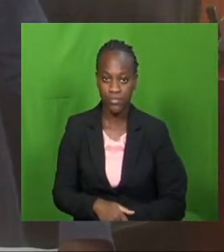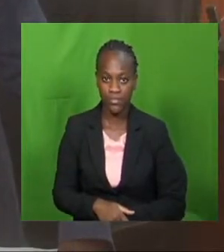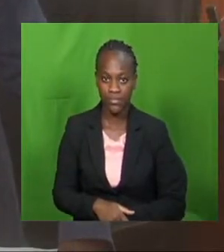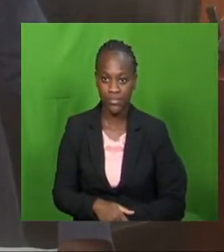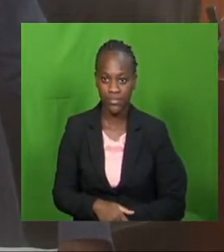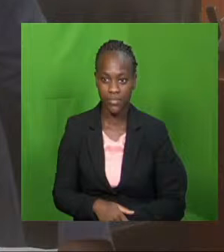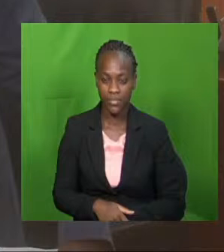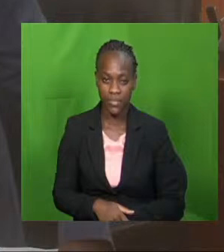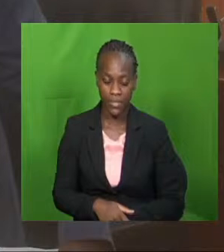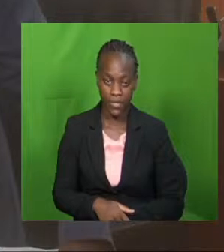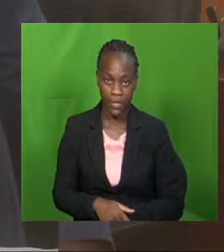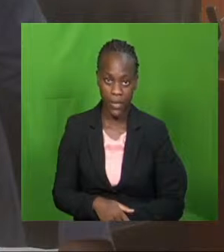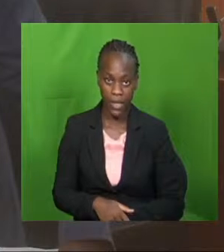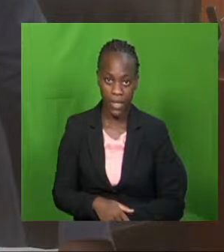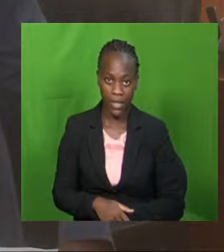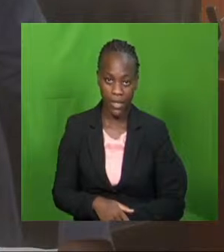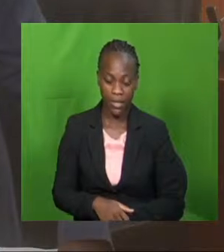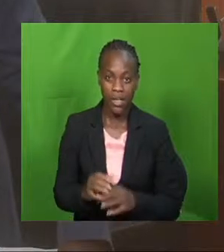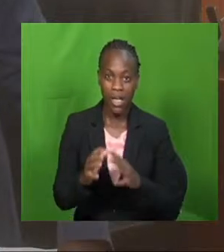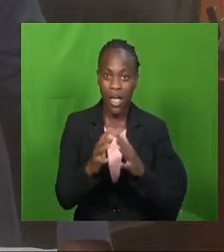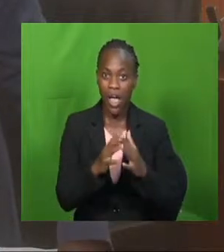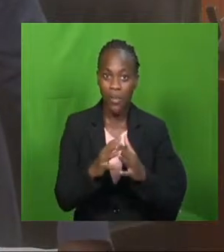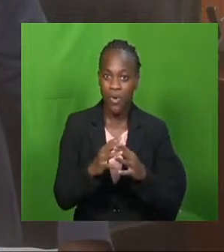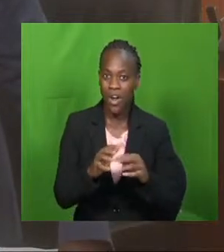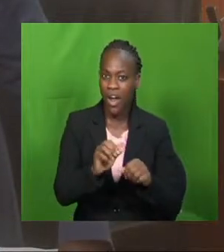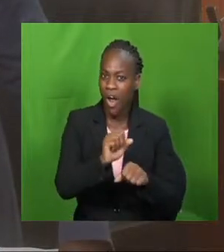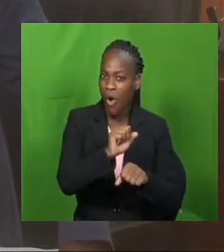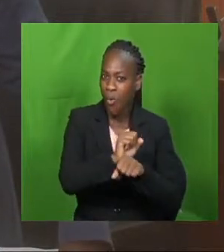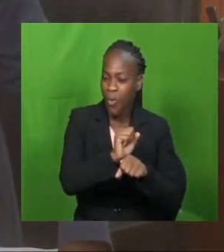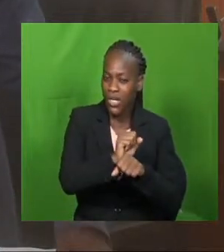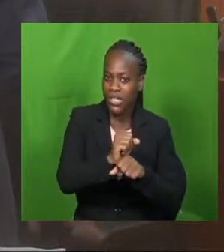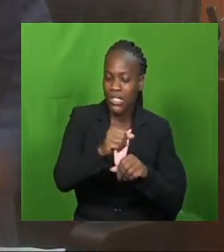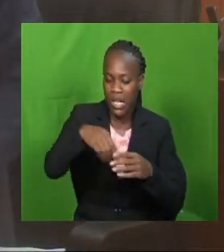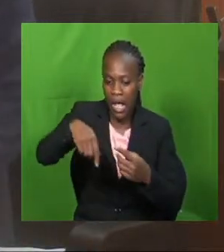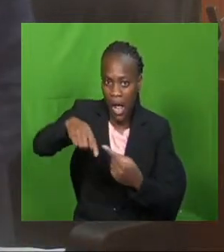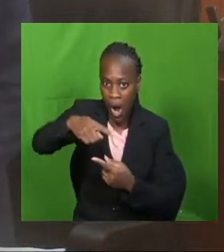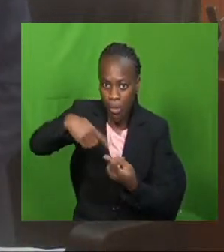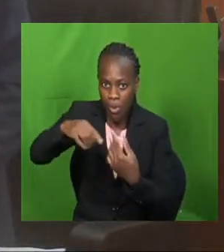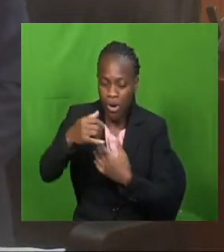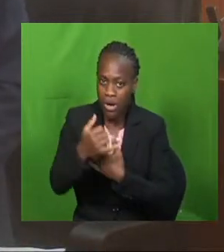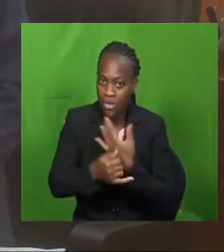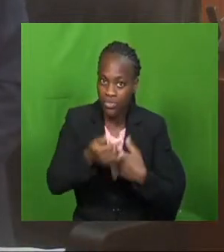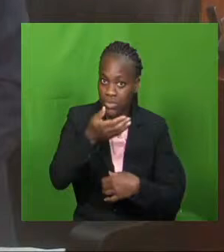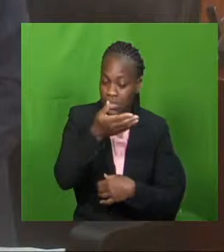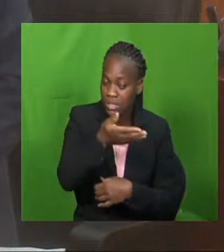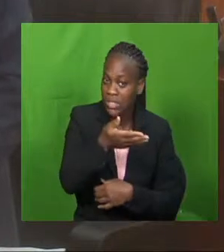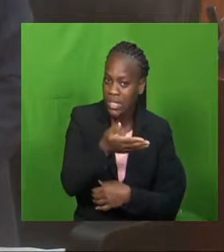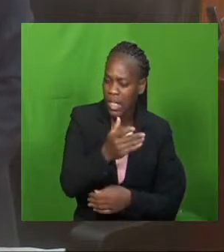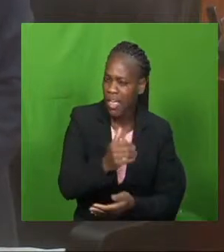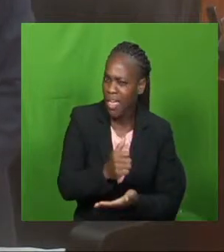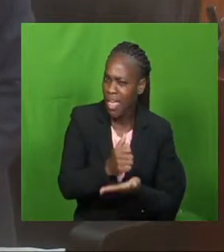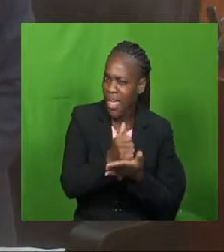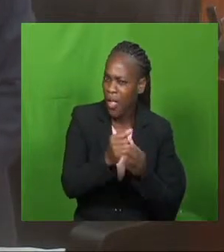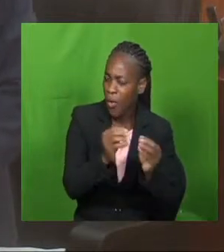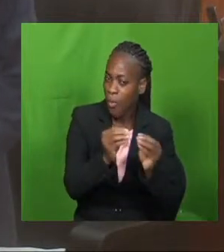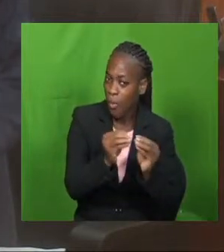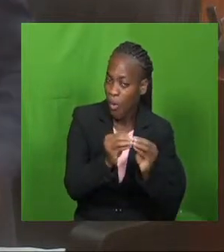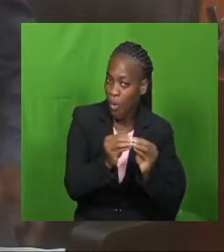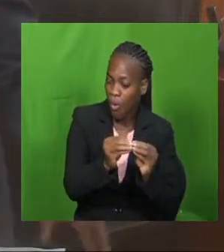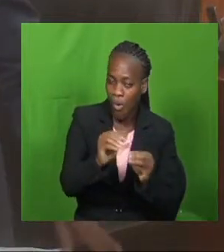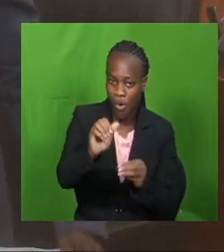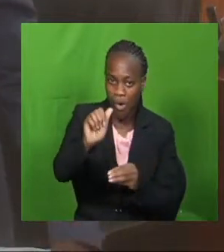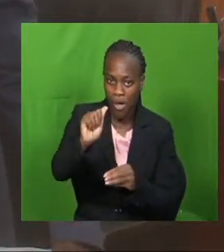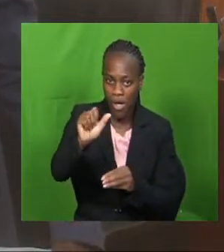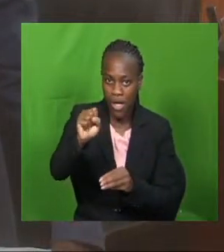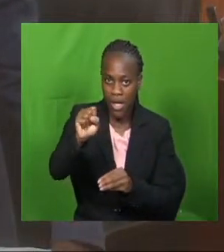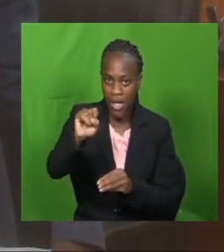Intra-US trade is 50% of all trading activities. In Asia,